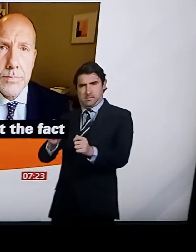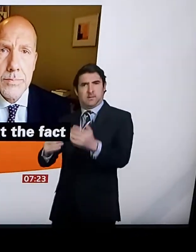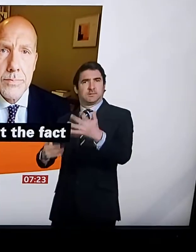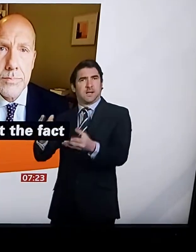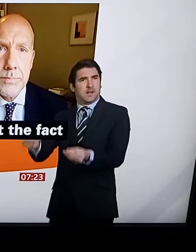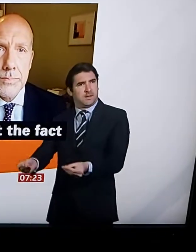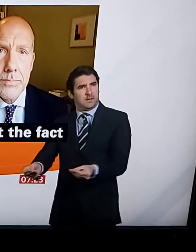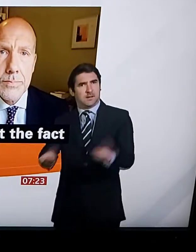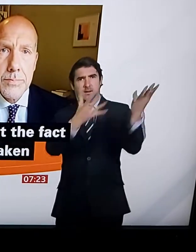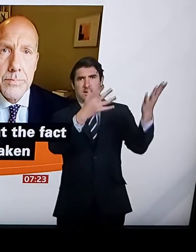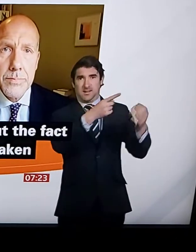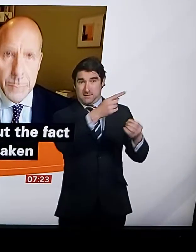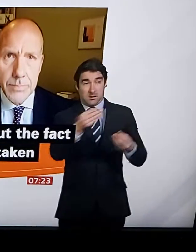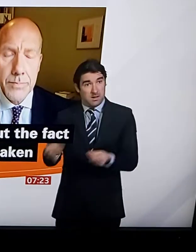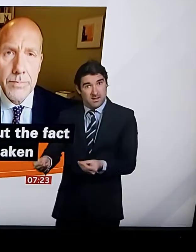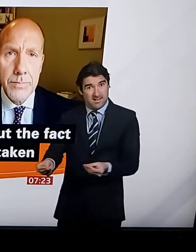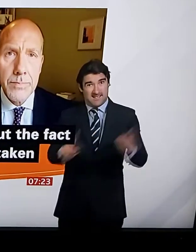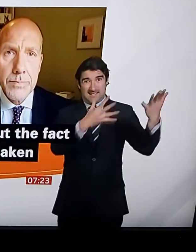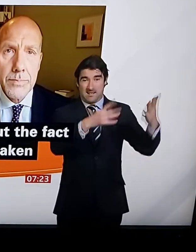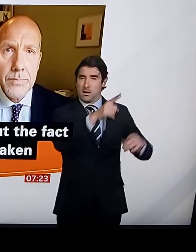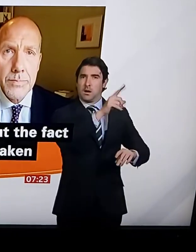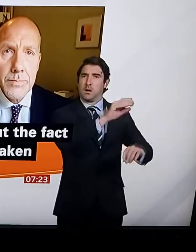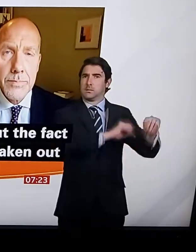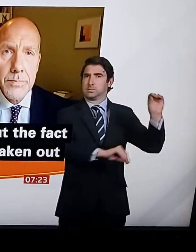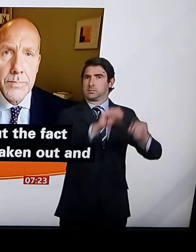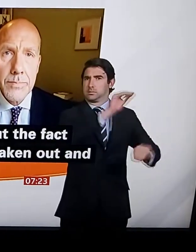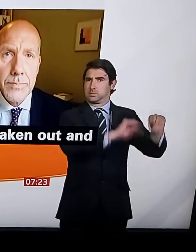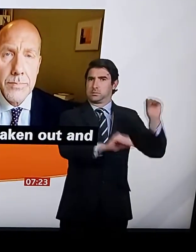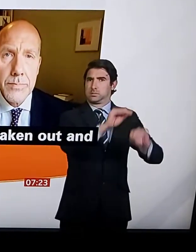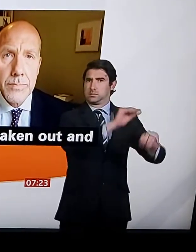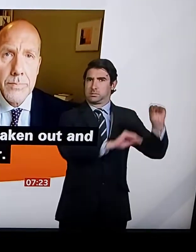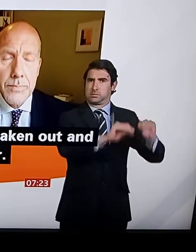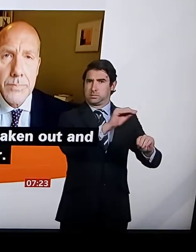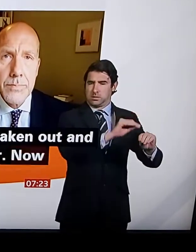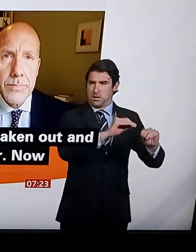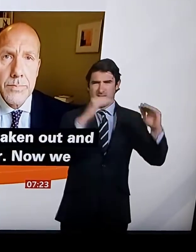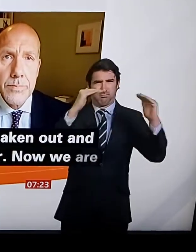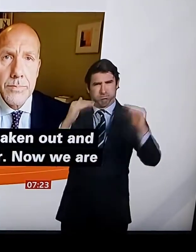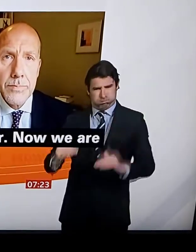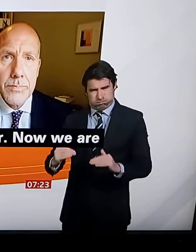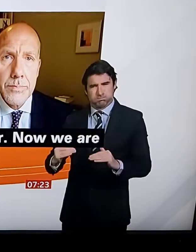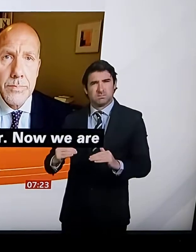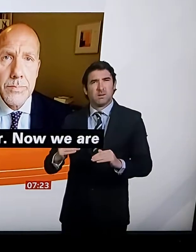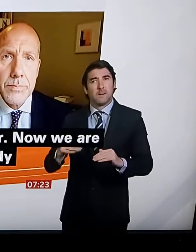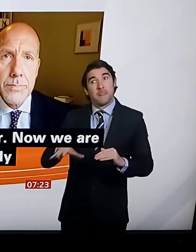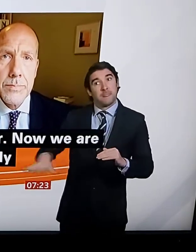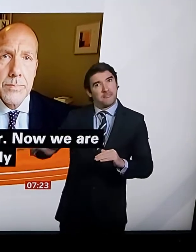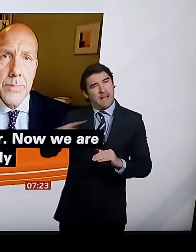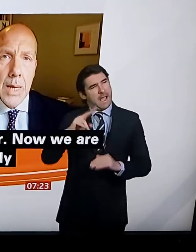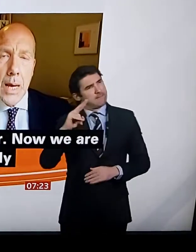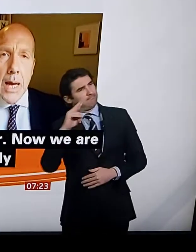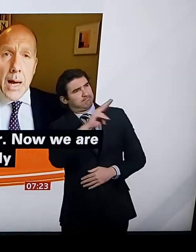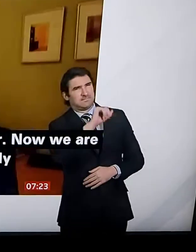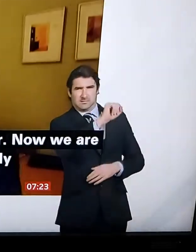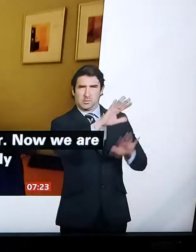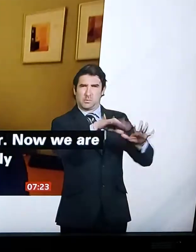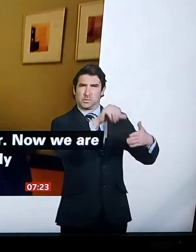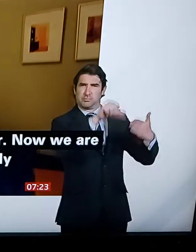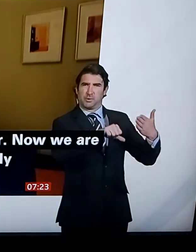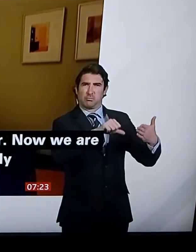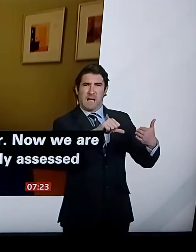assessed grades for A-levels and for GCSEs. What is the feeling amongst the profession at the moment?